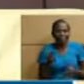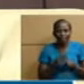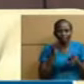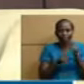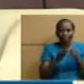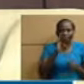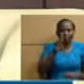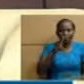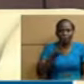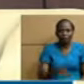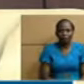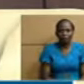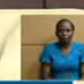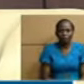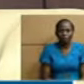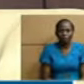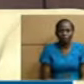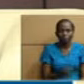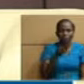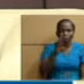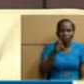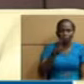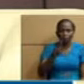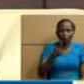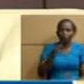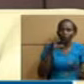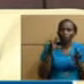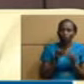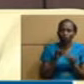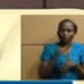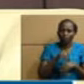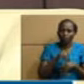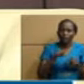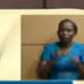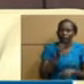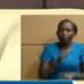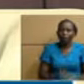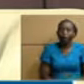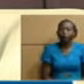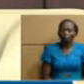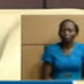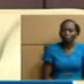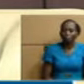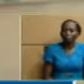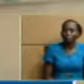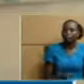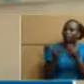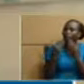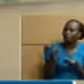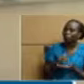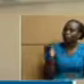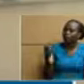remark. Fred, can I have you make your concluding remark, especially on the elderly who are more vulnerable? Yeah, thank you very